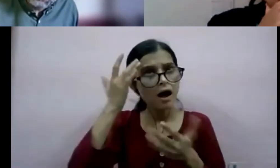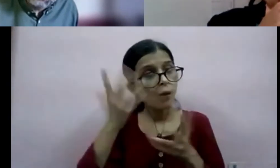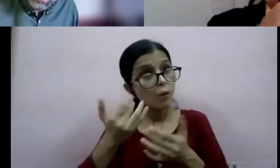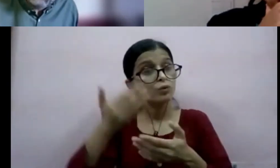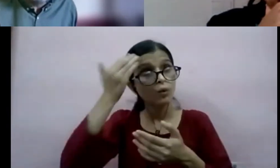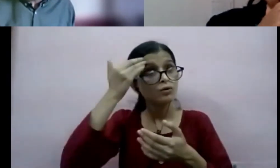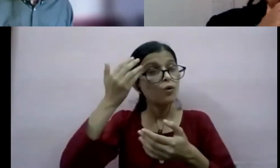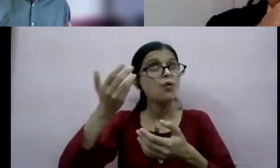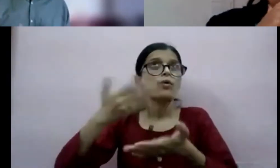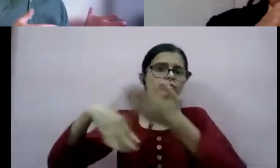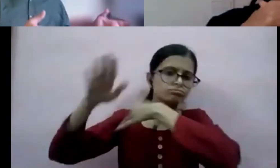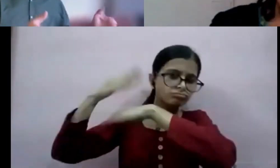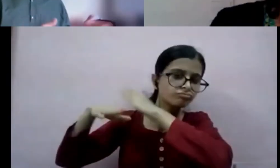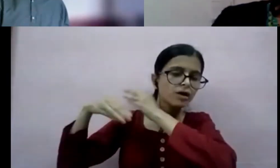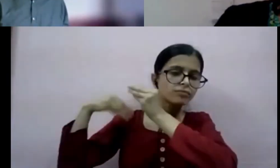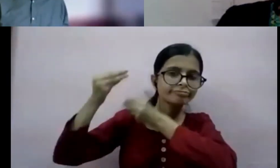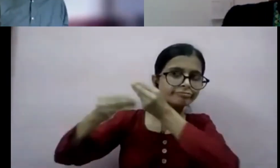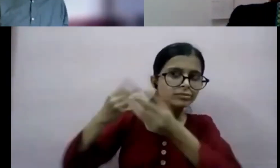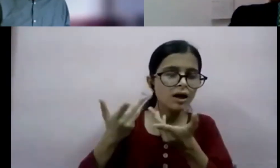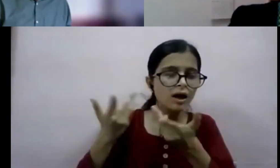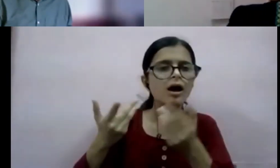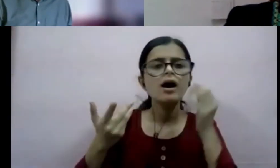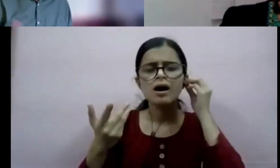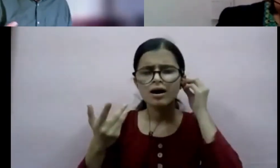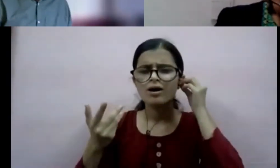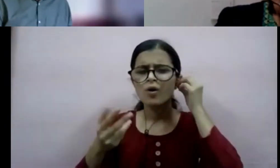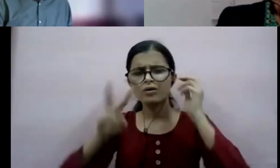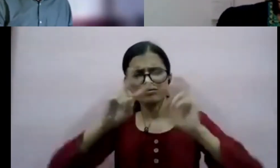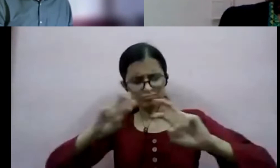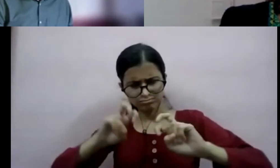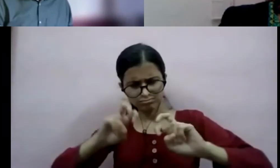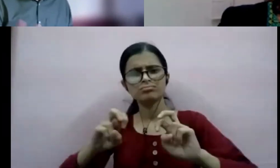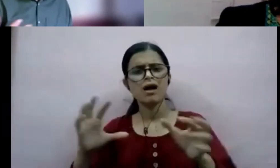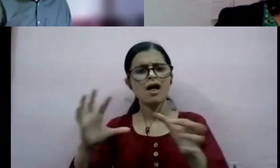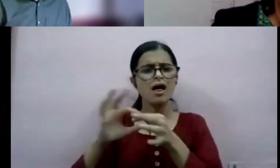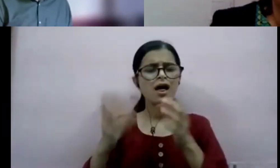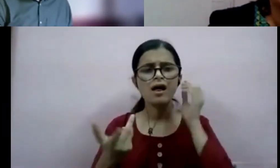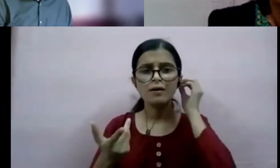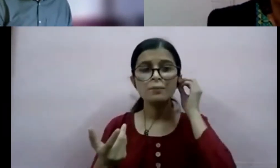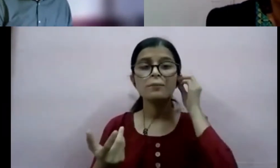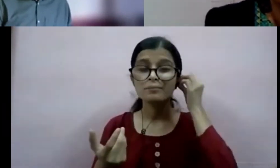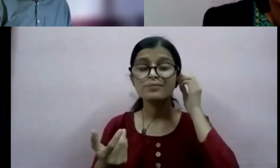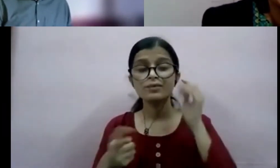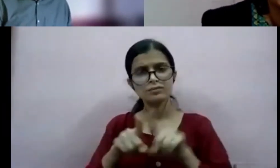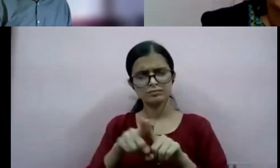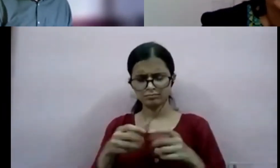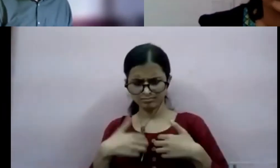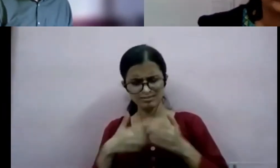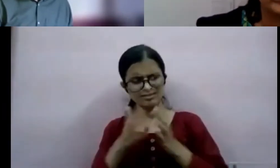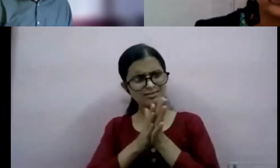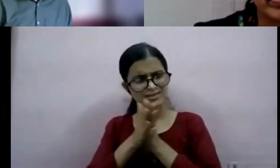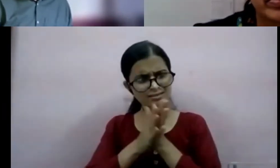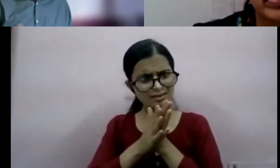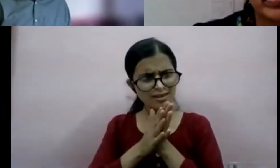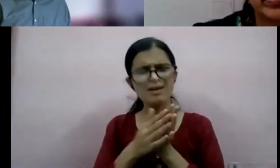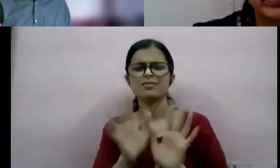history and how this frames the way that we read the research. So I think, it's interesting. One of the interesting things, I